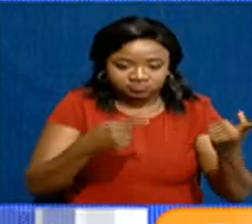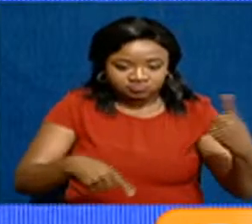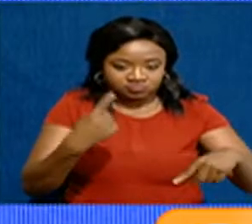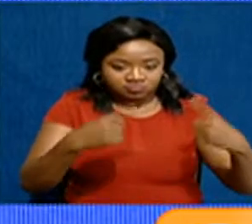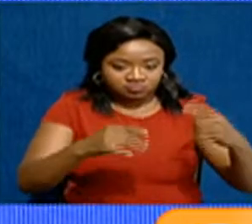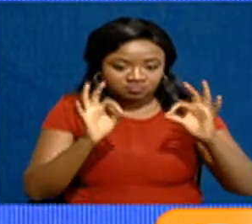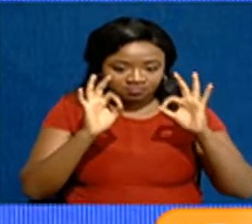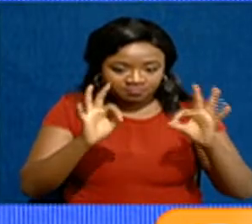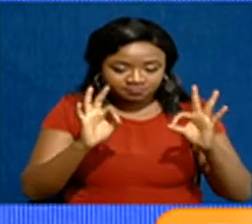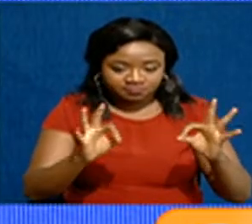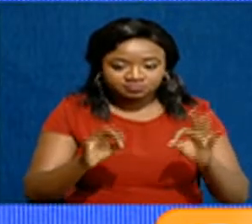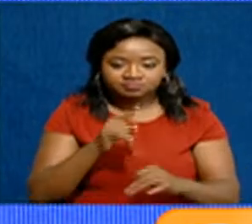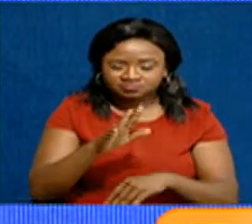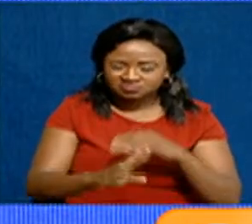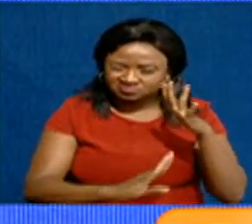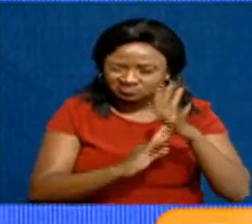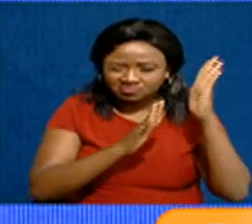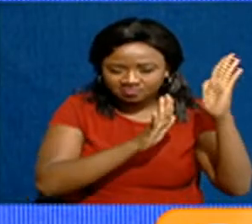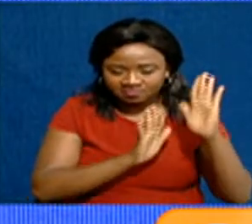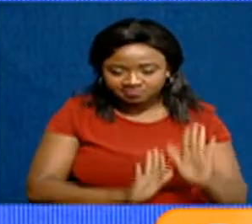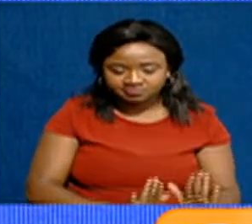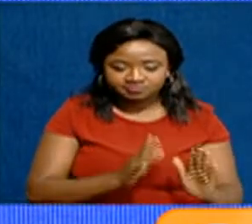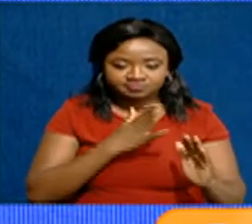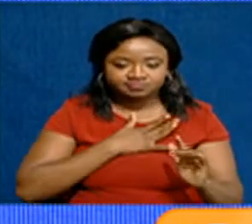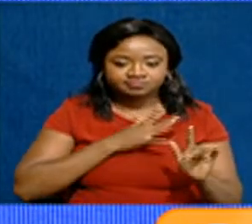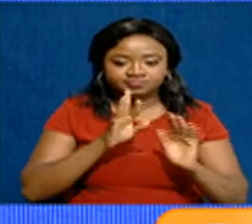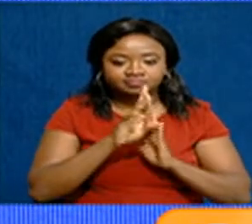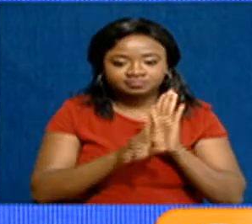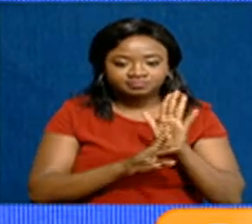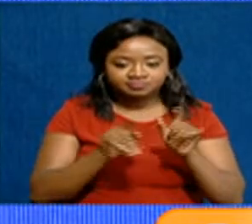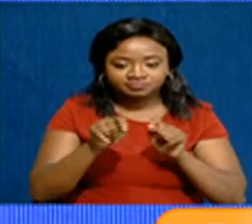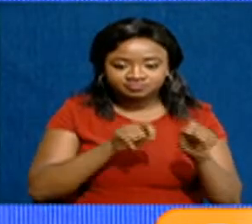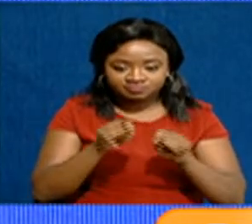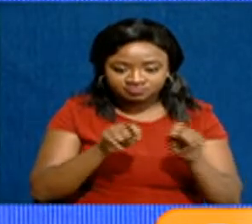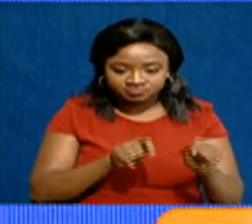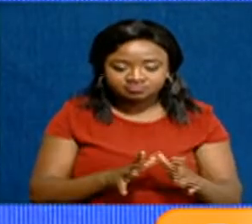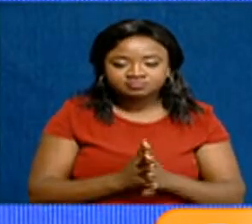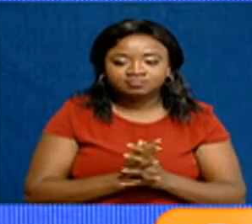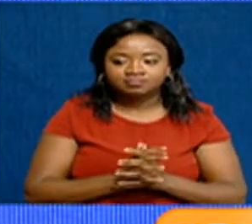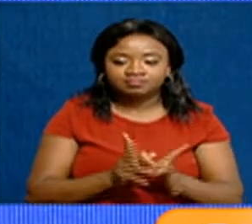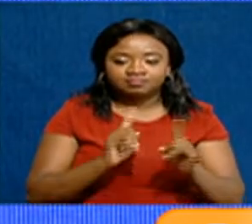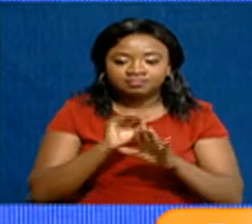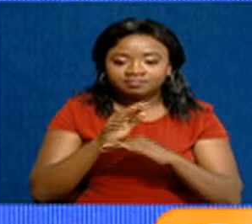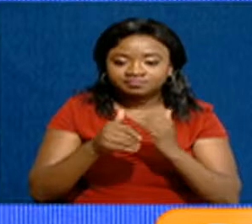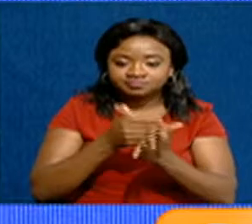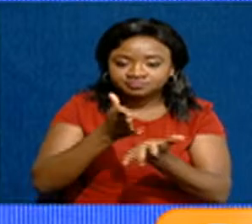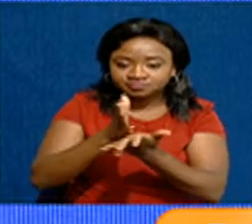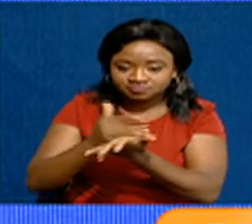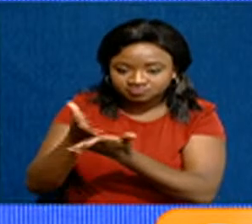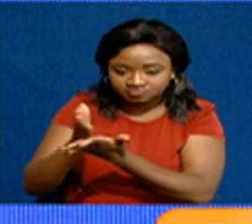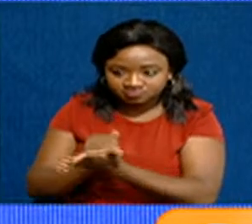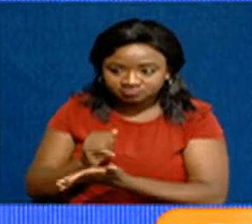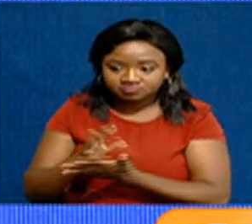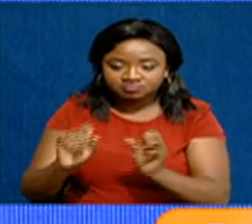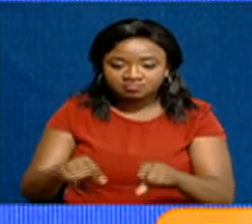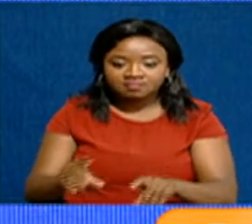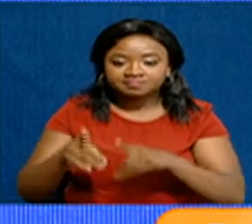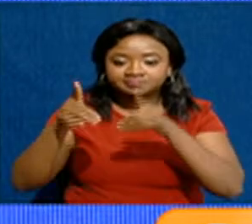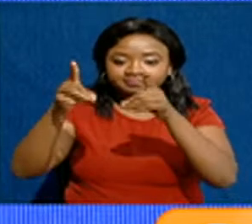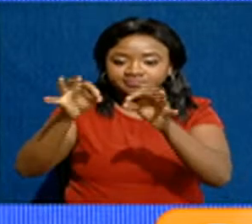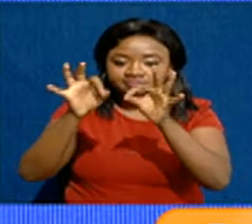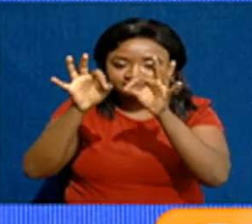task of a regulator. We must make sure all sectors across all subsectors deliver at a high level.